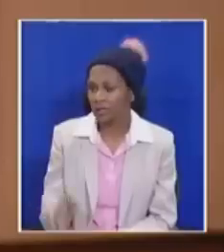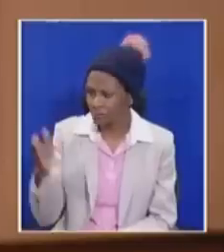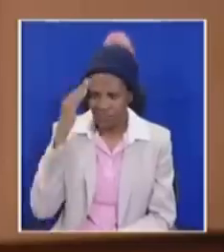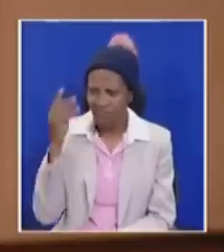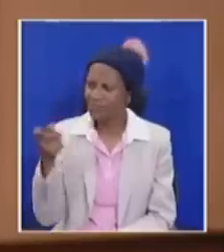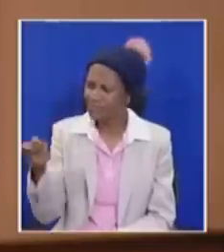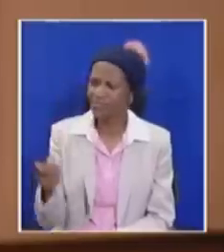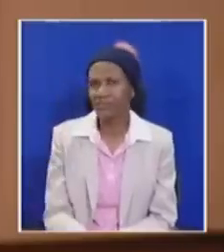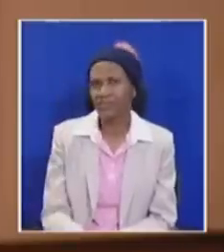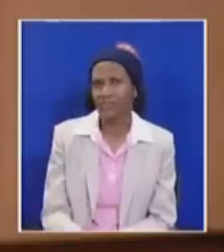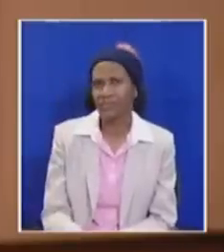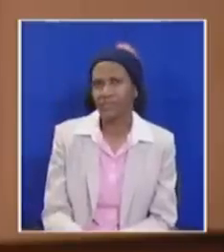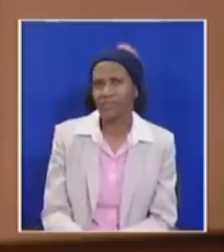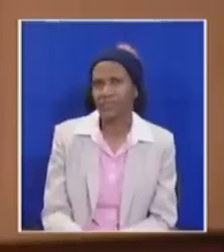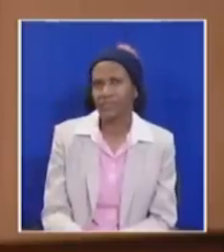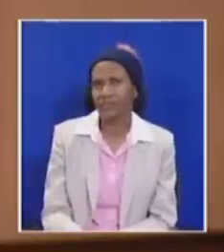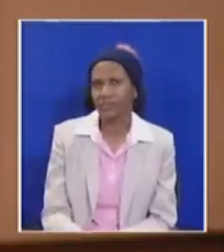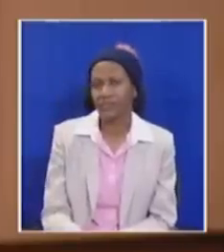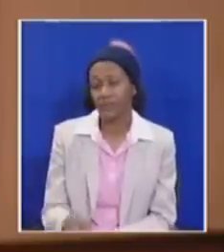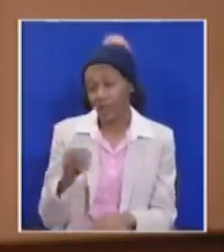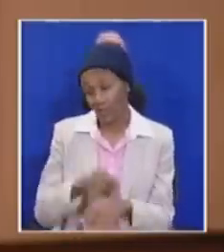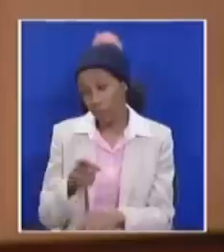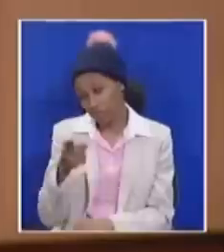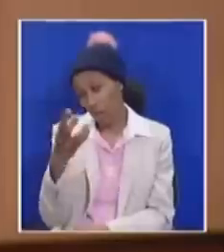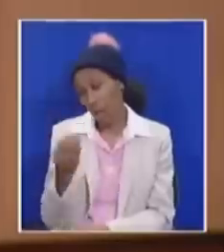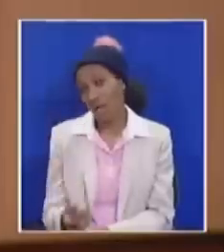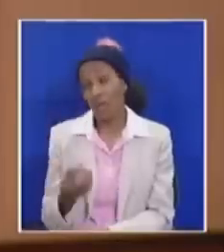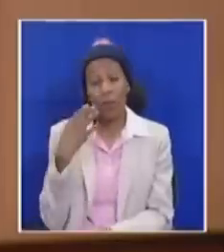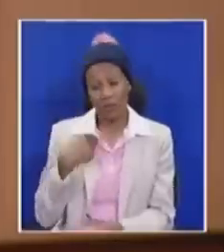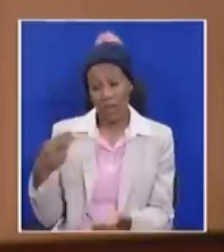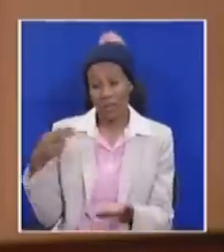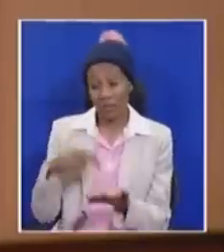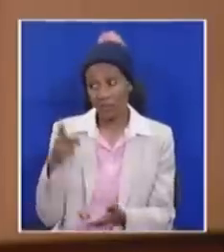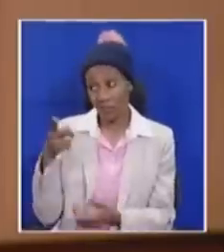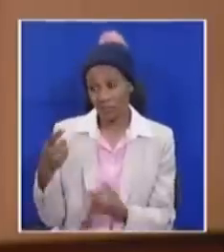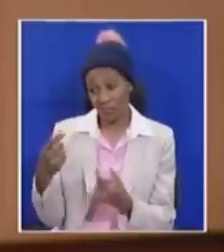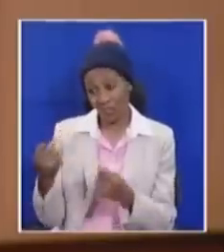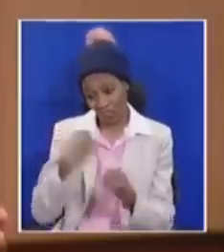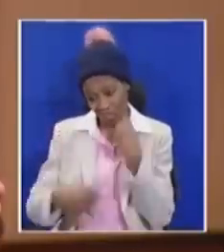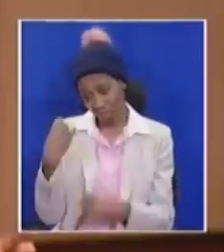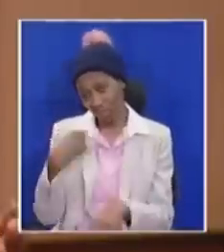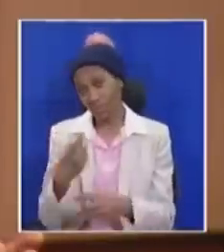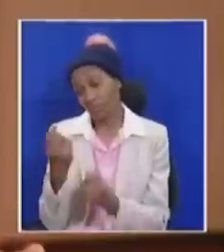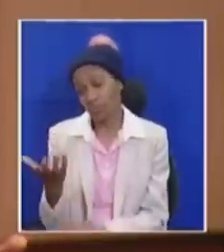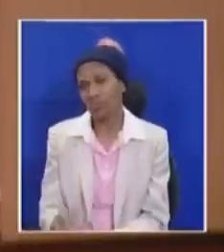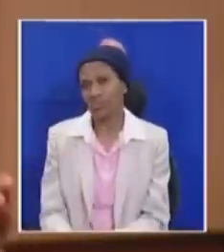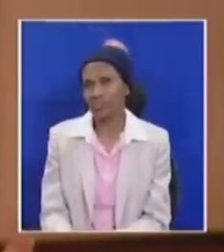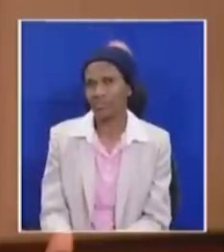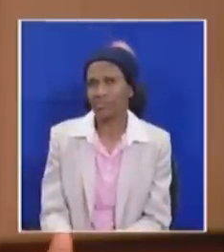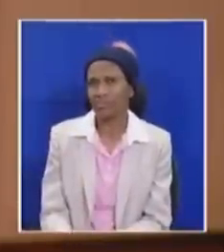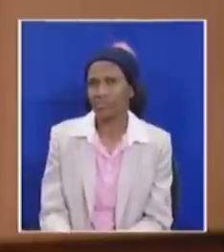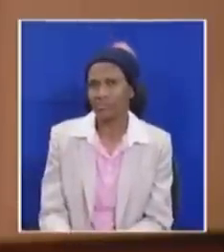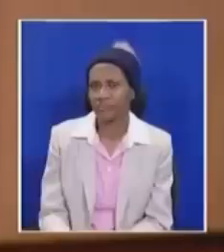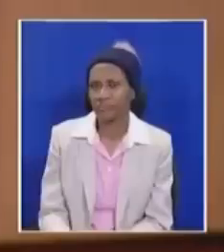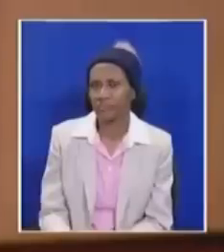Honorable Member. DP, you have a problem with me. Always when I stand, you act this way. You must be specific to me. What